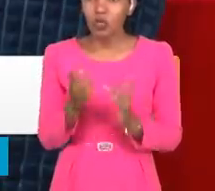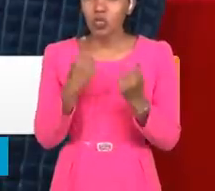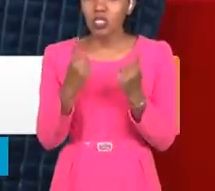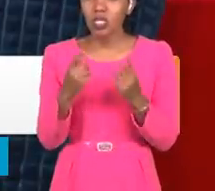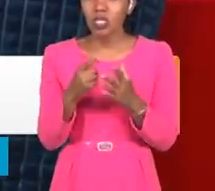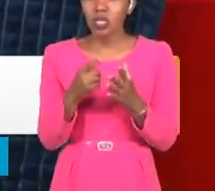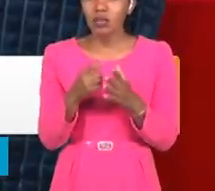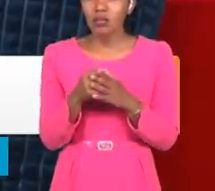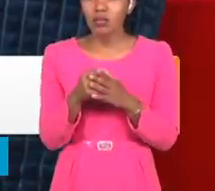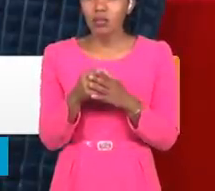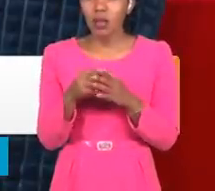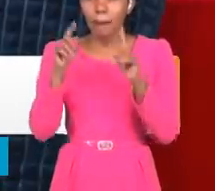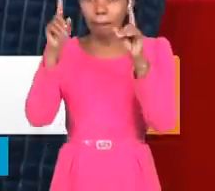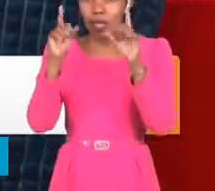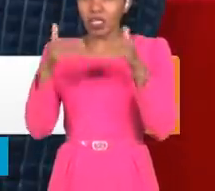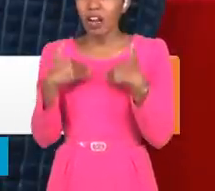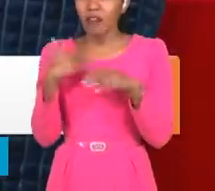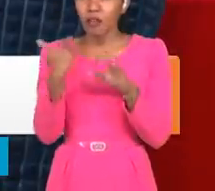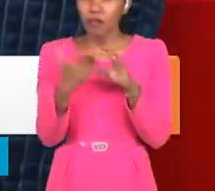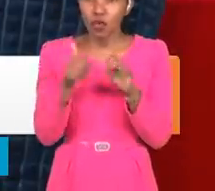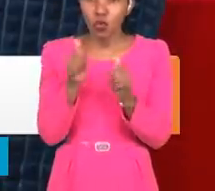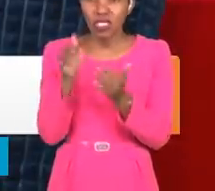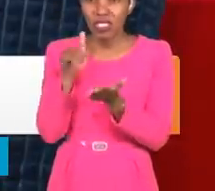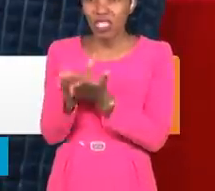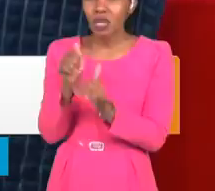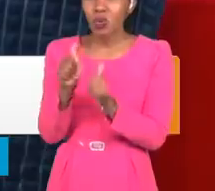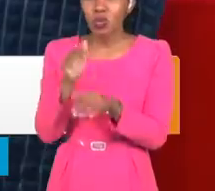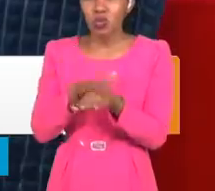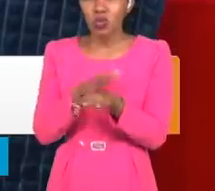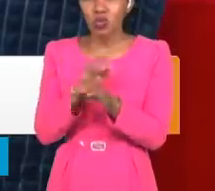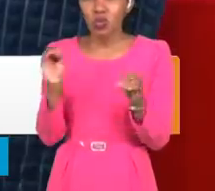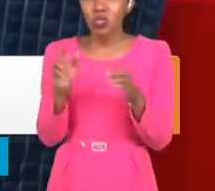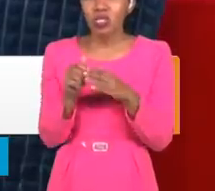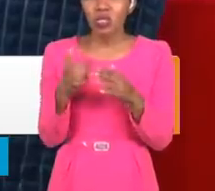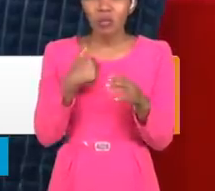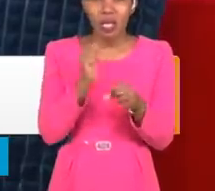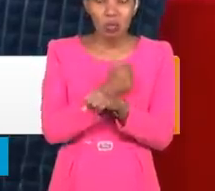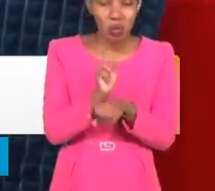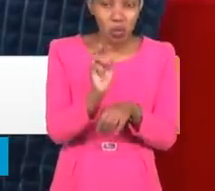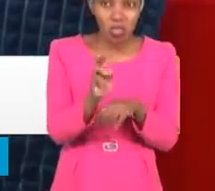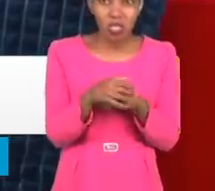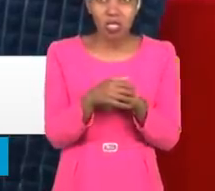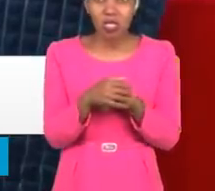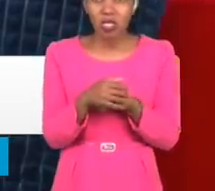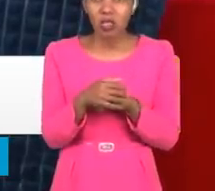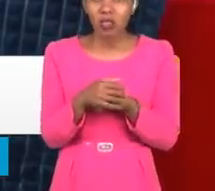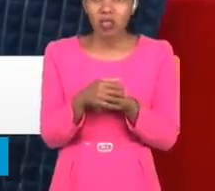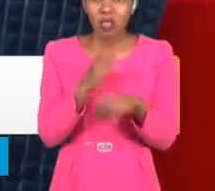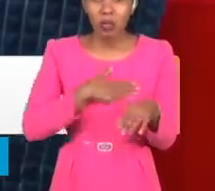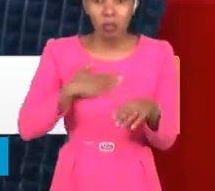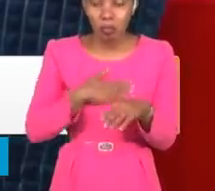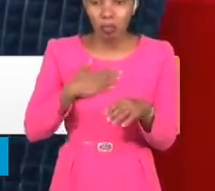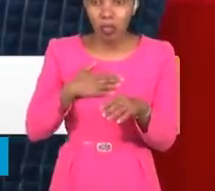go to your page. There's a picture, a video sent there, which mm-hmm is not good. I'm like, I can't see it. Yeah, yeah. You can see it. Please remove